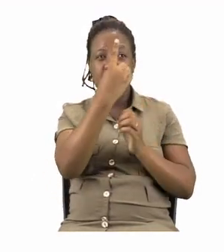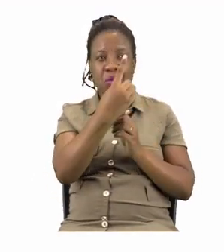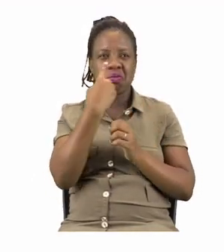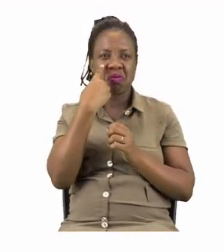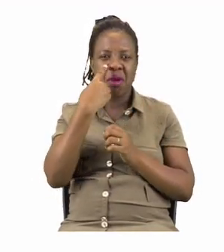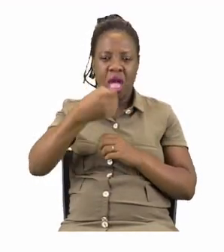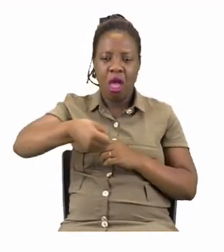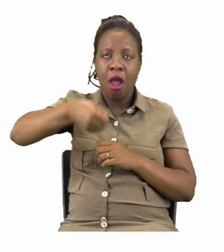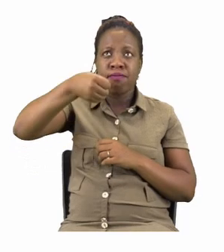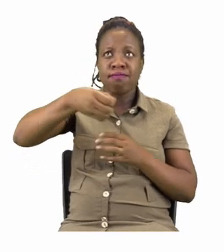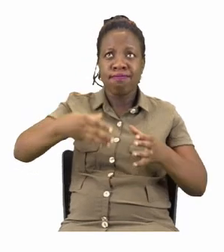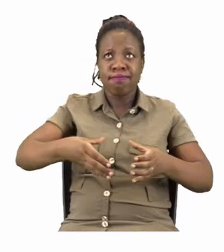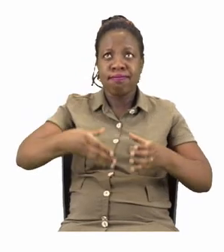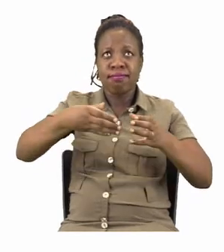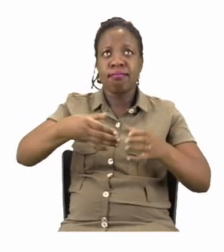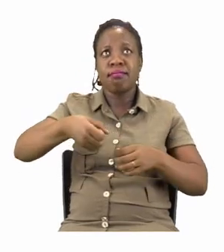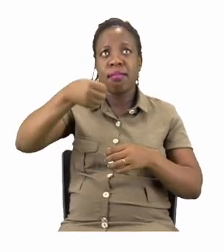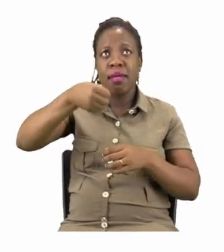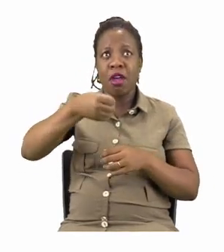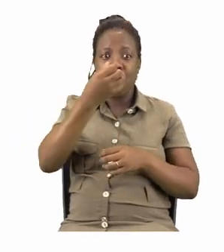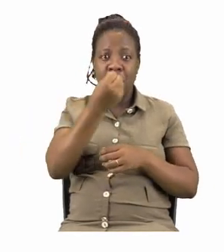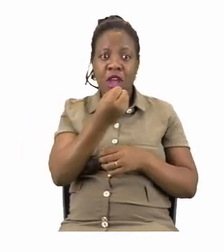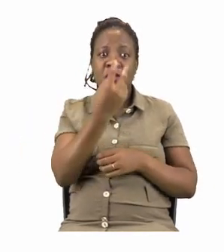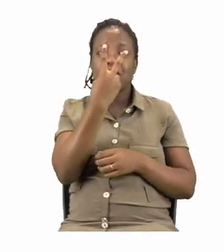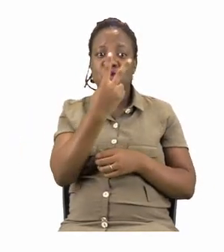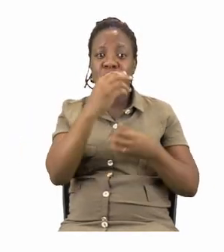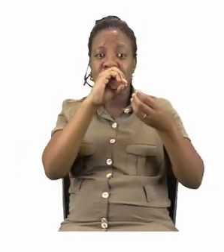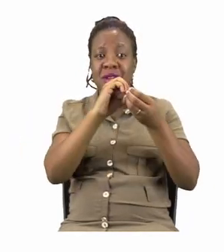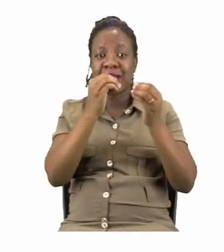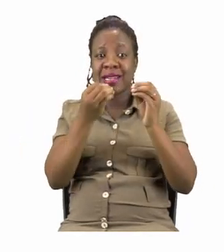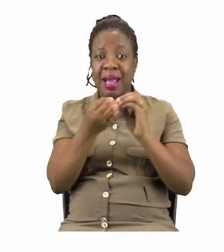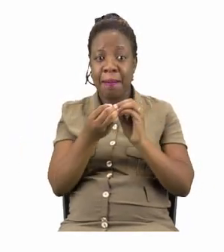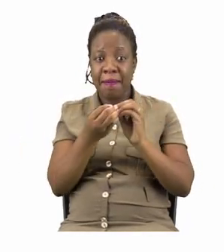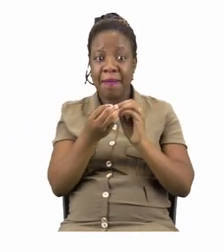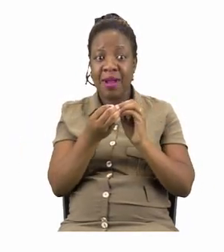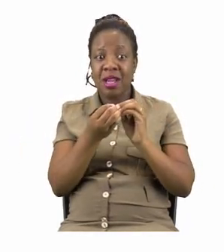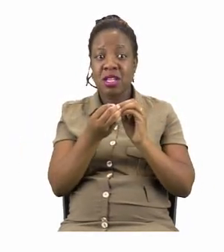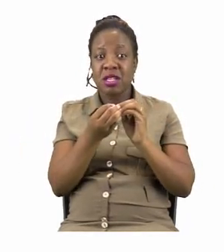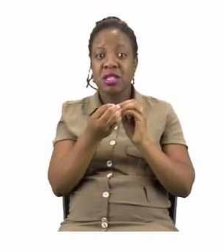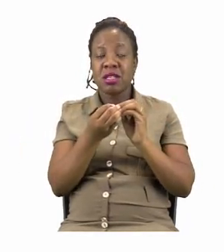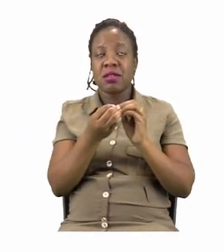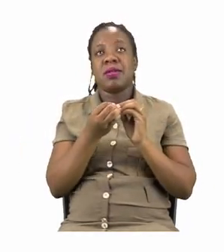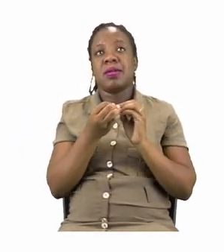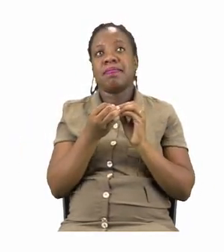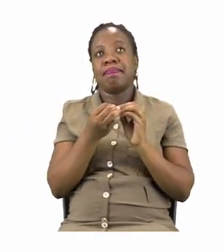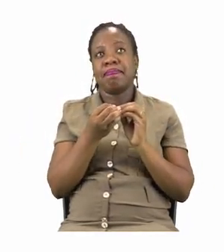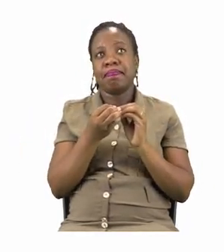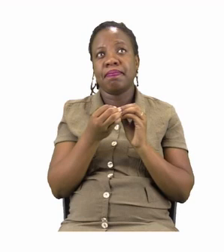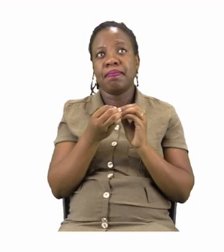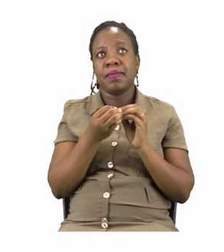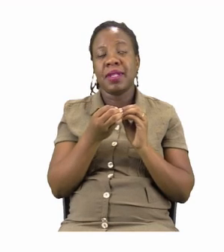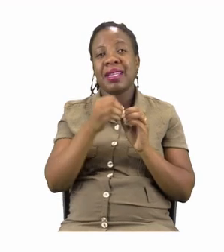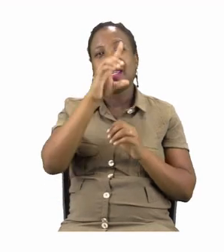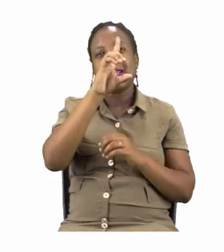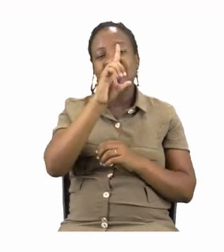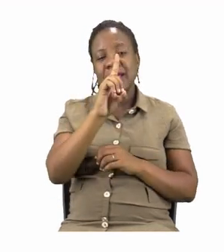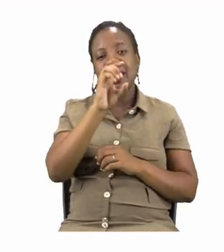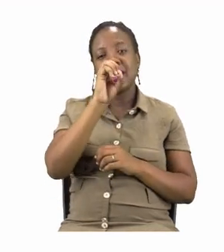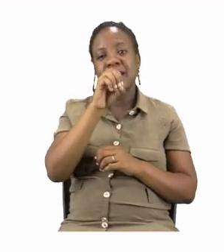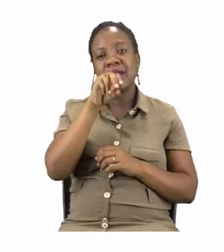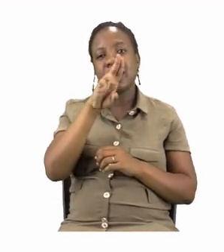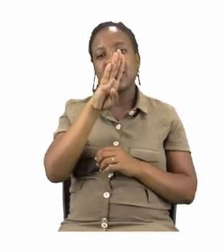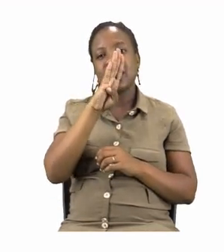these numbers you have to double. Now remember boys and girls, when we double, it